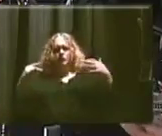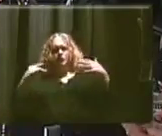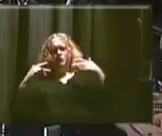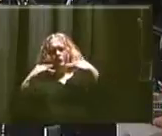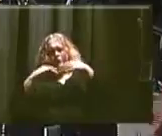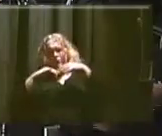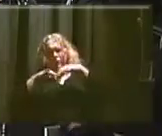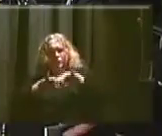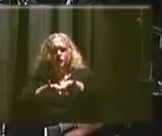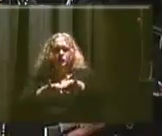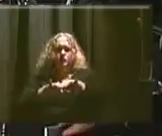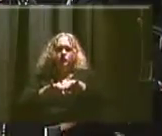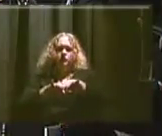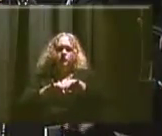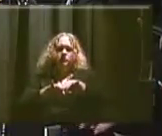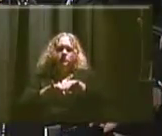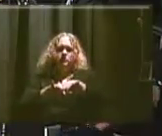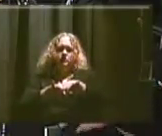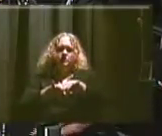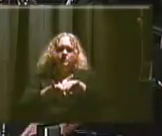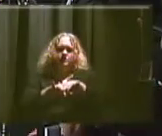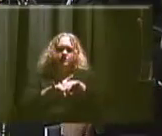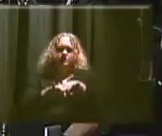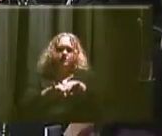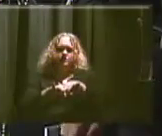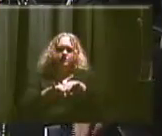that's better. So we'll have to put together a